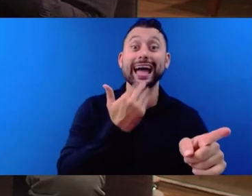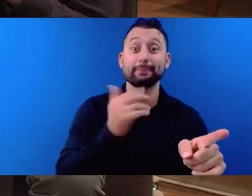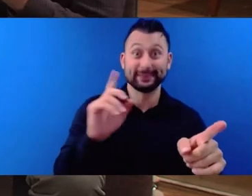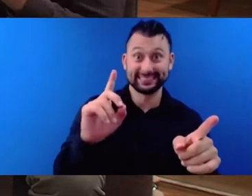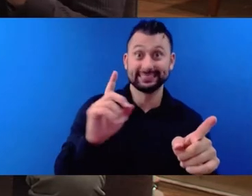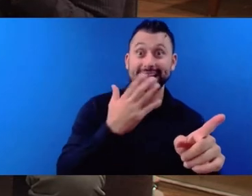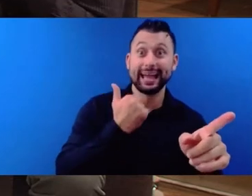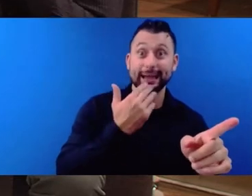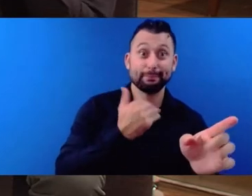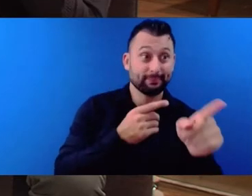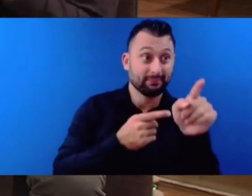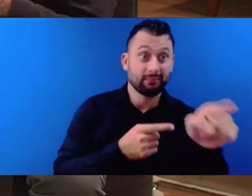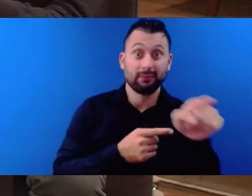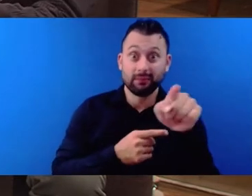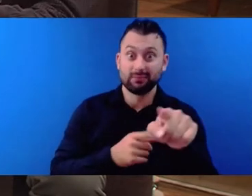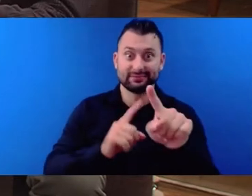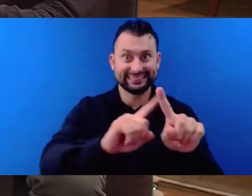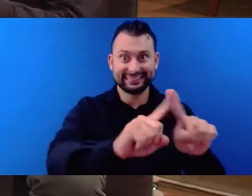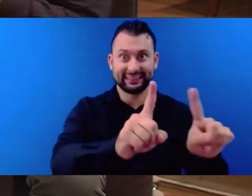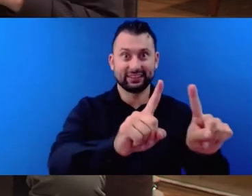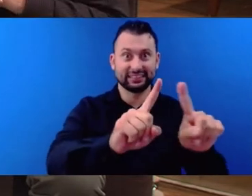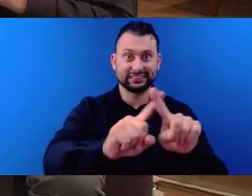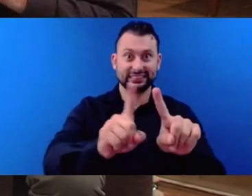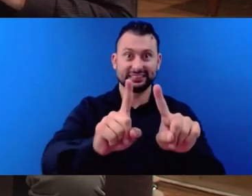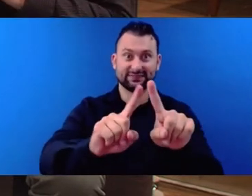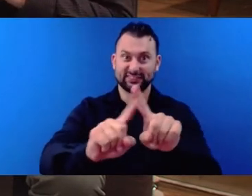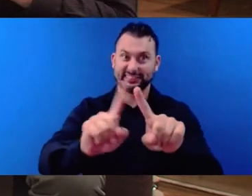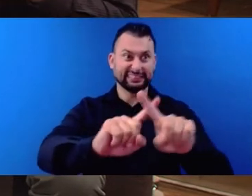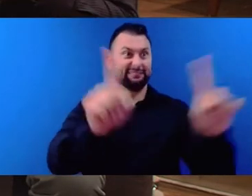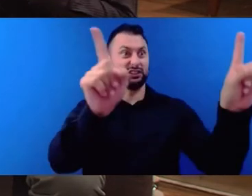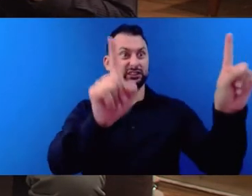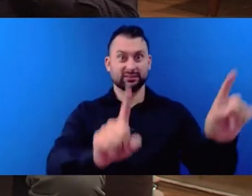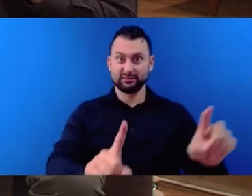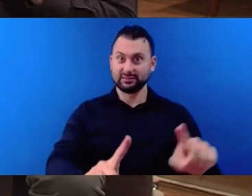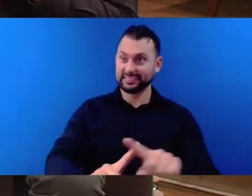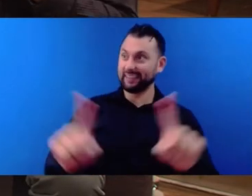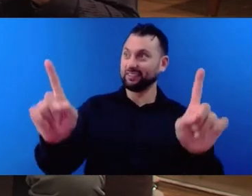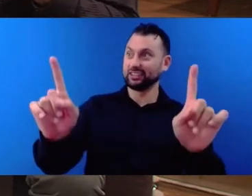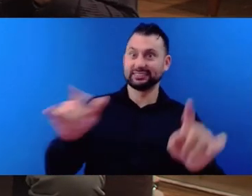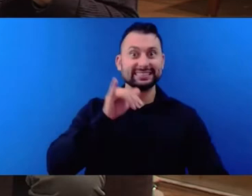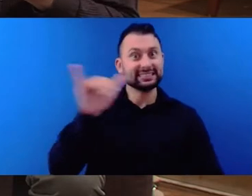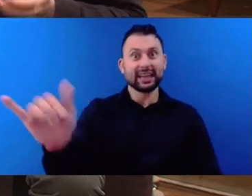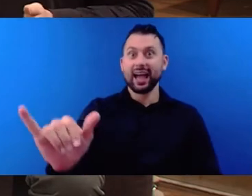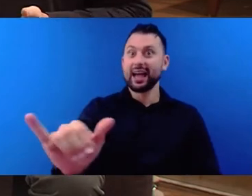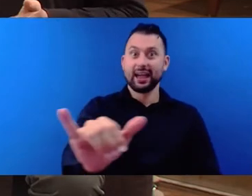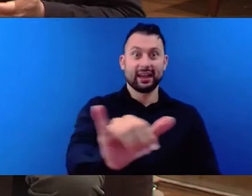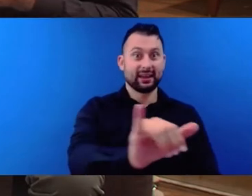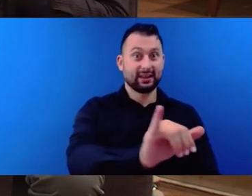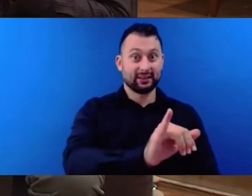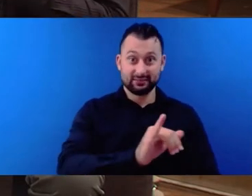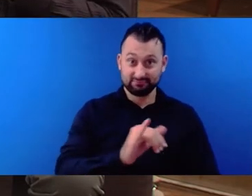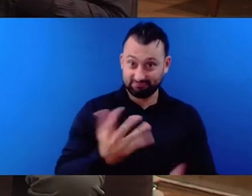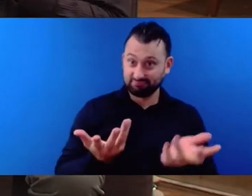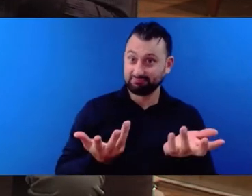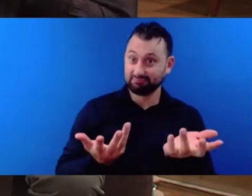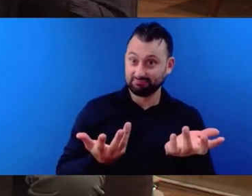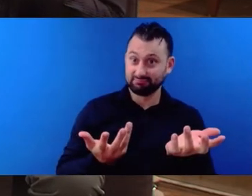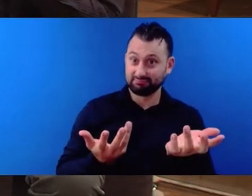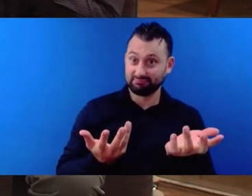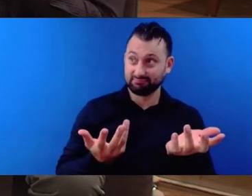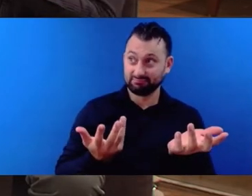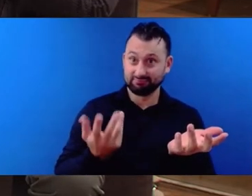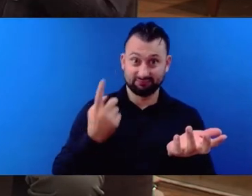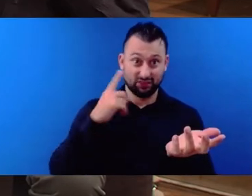diabetic is unique, correct? So it's kind of their diabetes would be unique to that person. So that means that